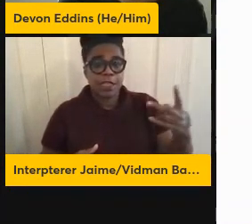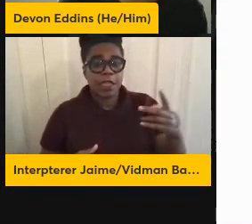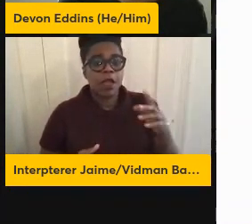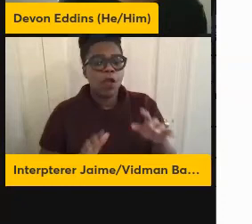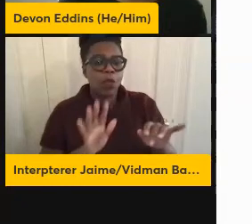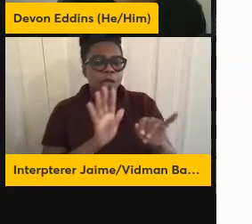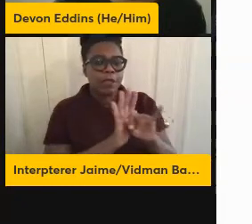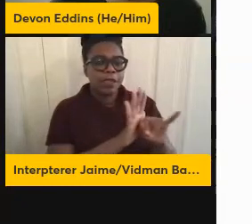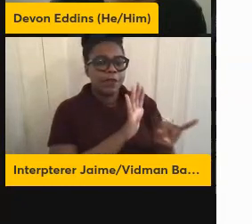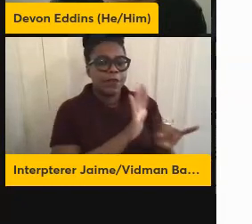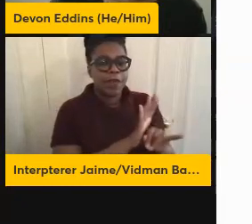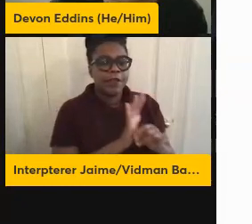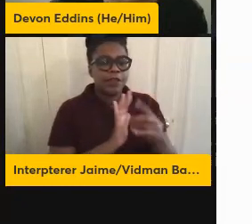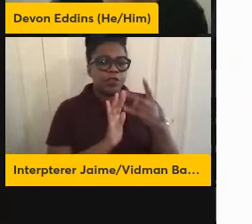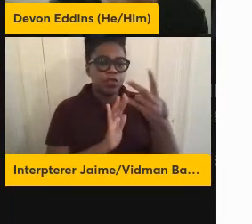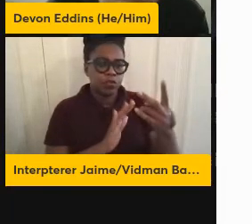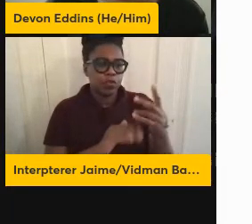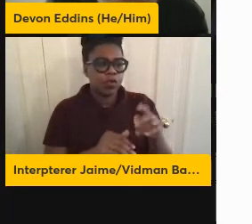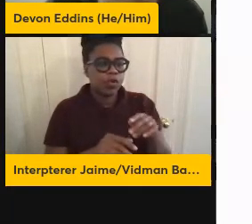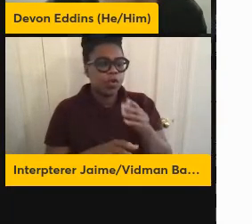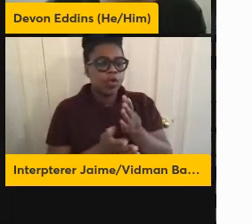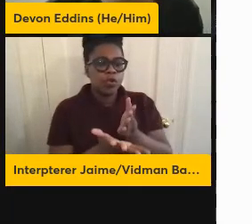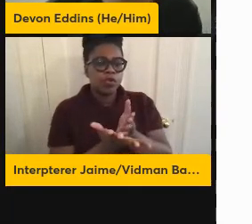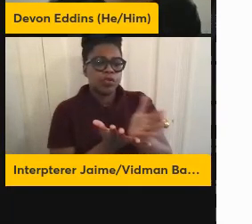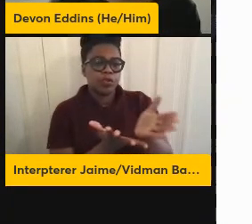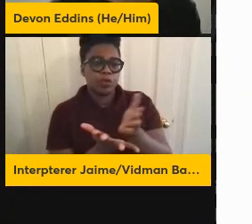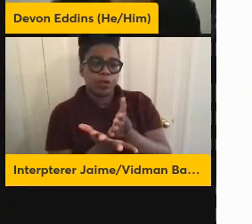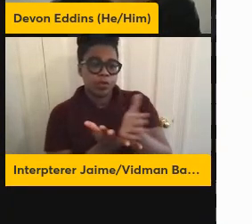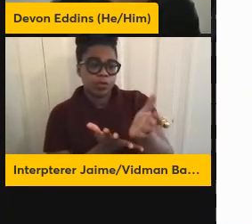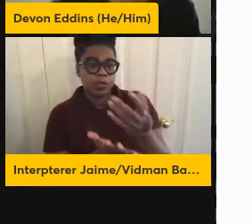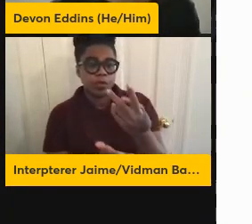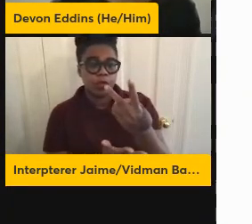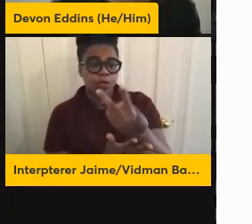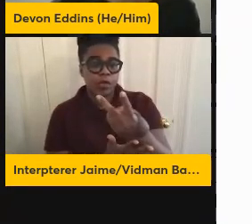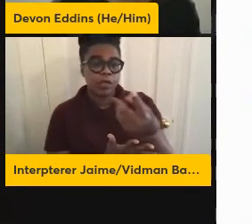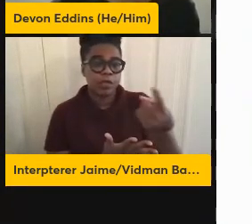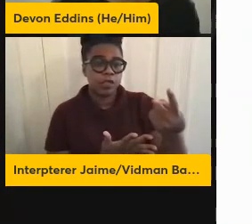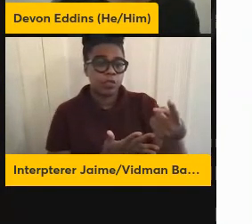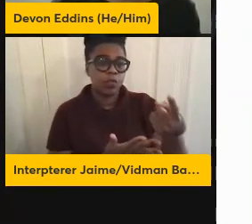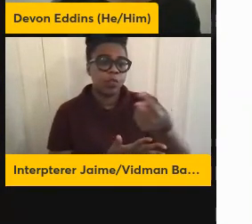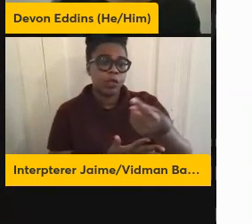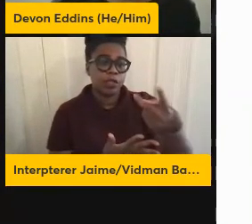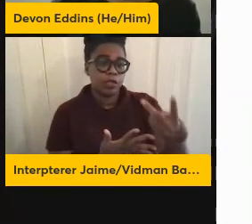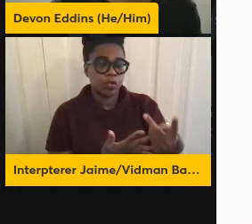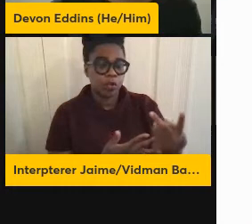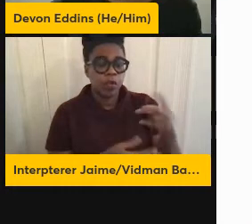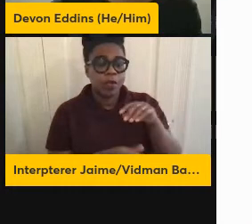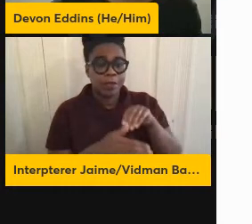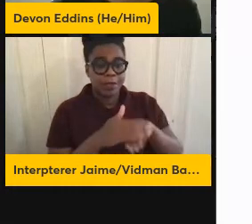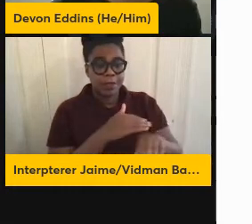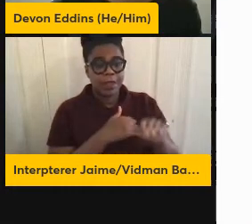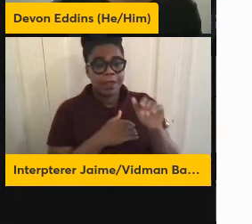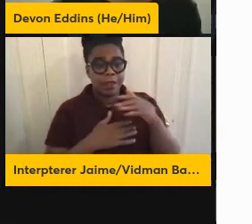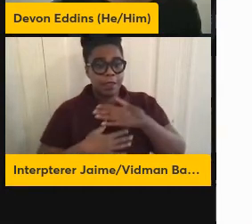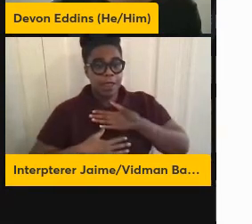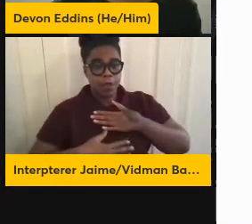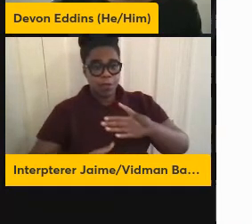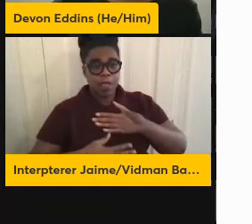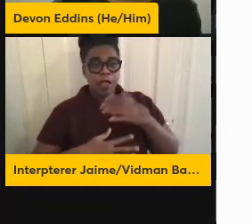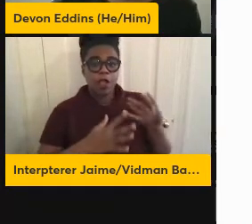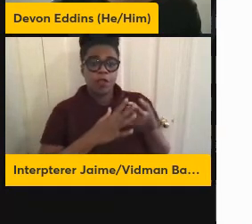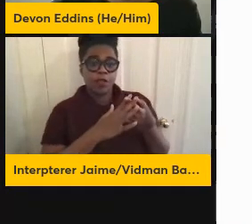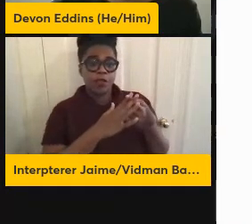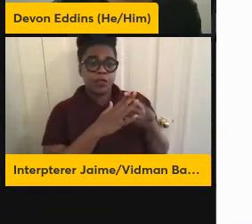two distinct trajectories that we just named trajectory 1 and 2 for neutrophils once they get to the airway. And when you look at the beginning